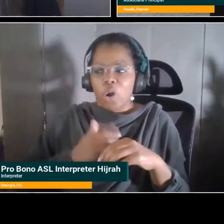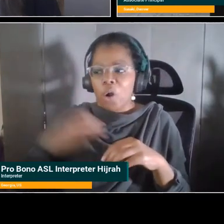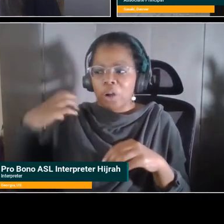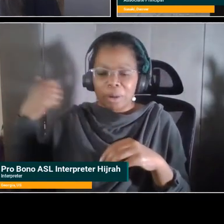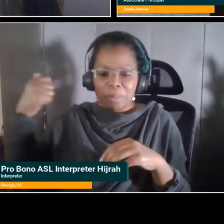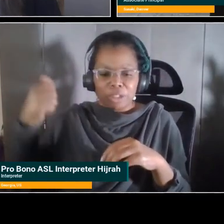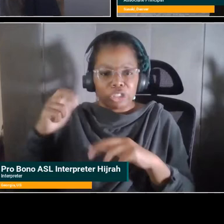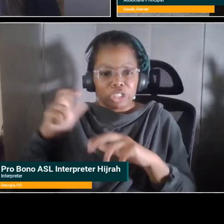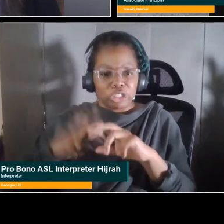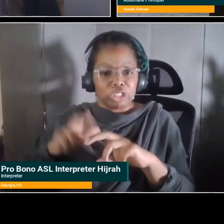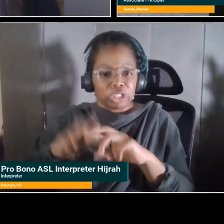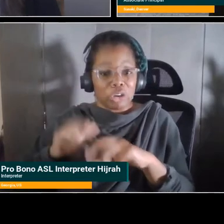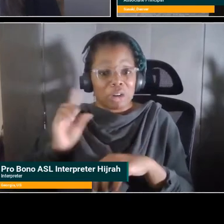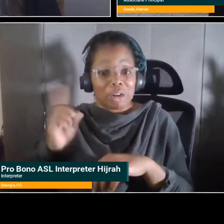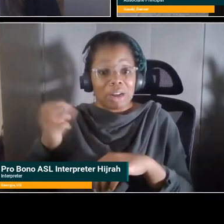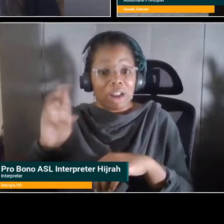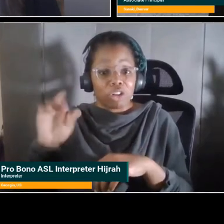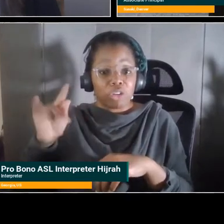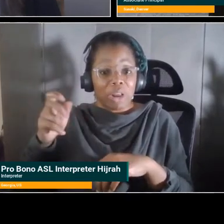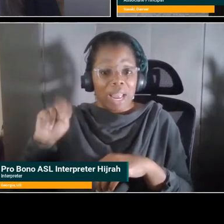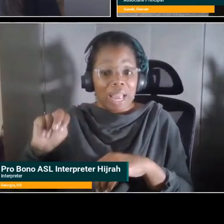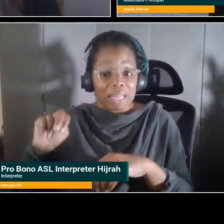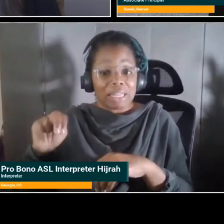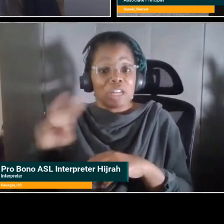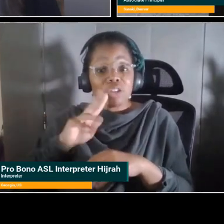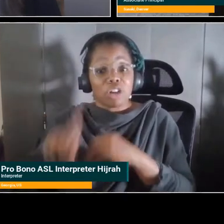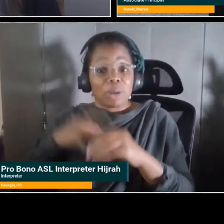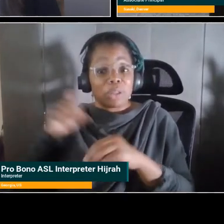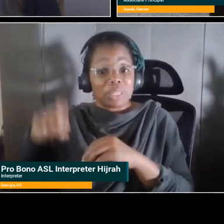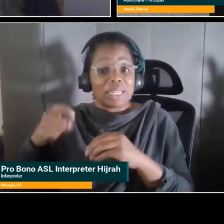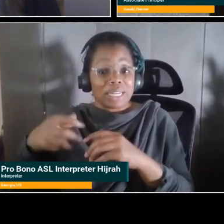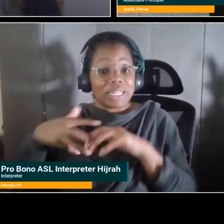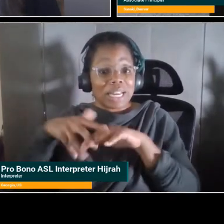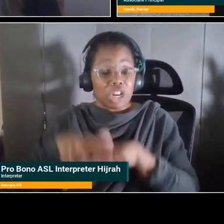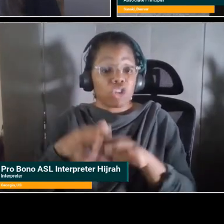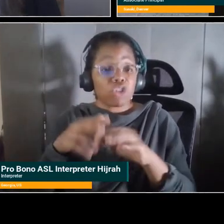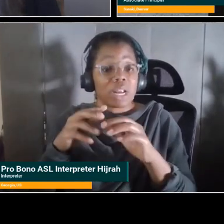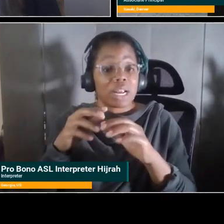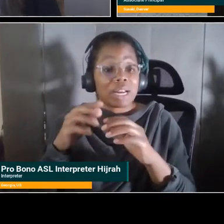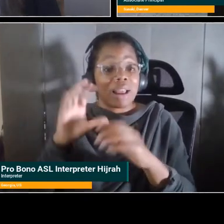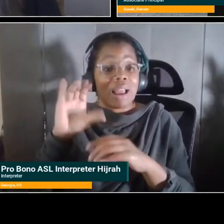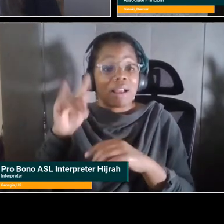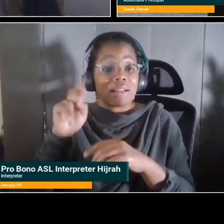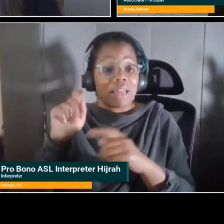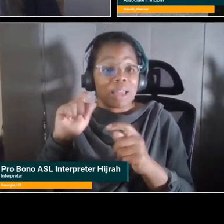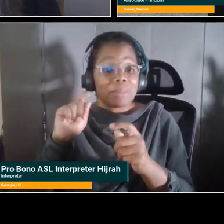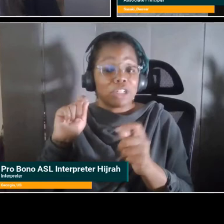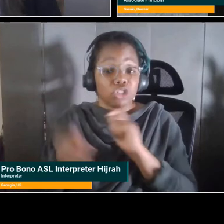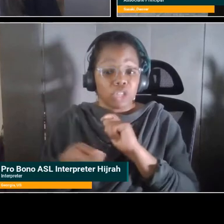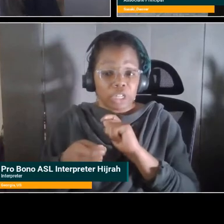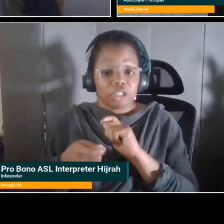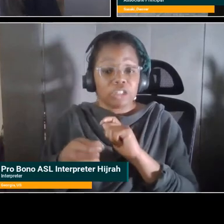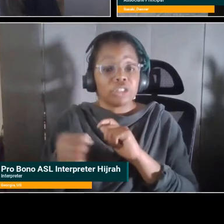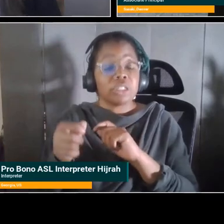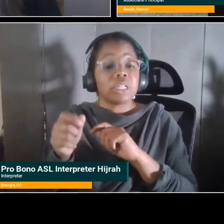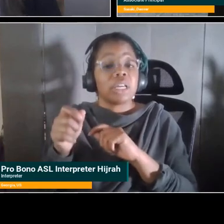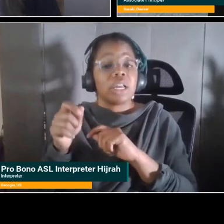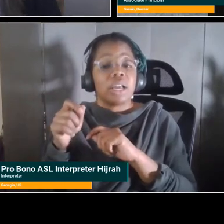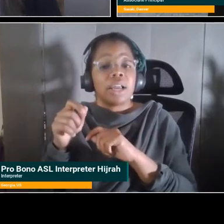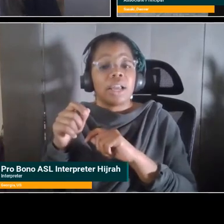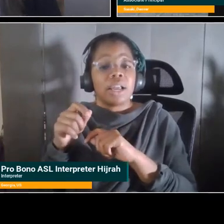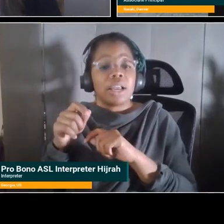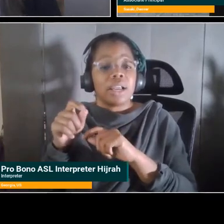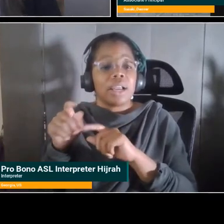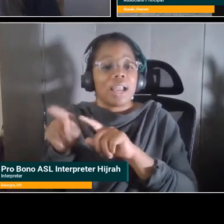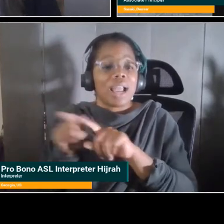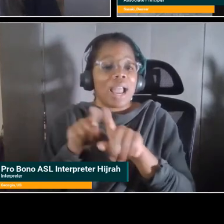my commission chair, Dr. Allen, speak to the need to integrate climate change kind of as a practice, climate change adaptation